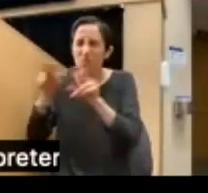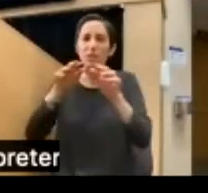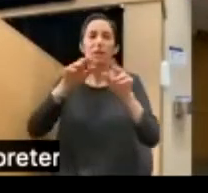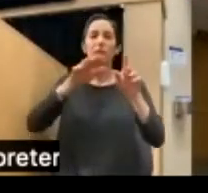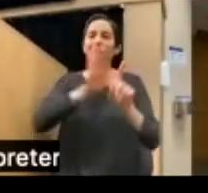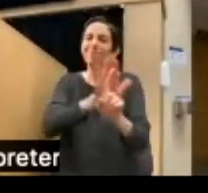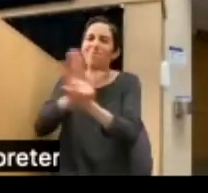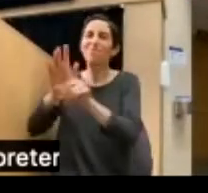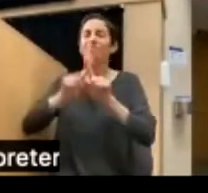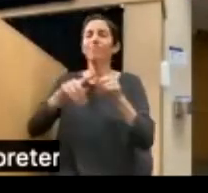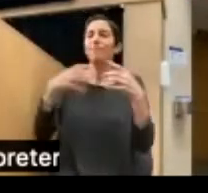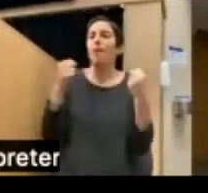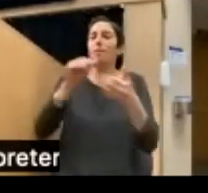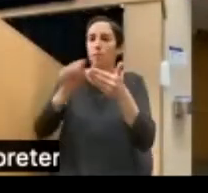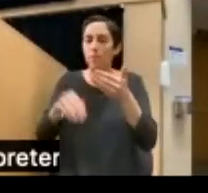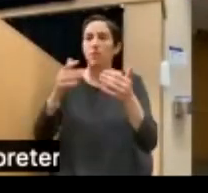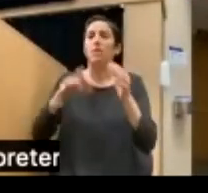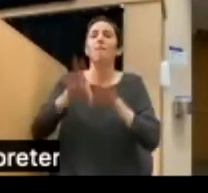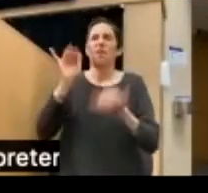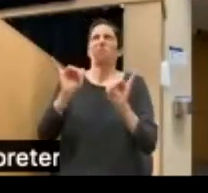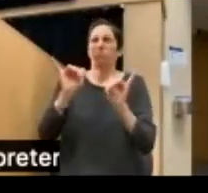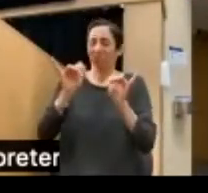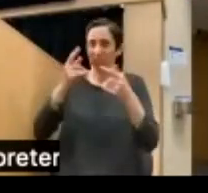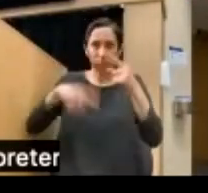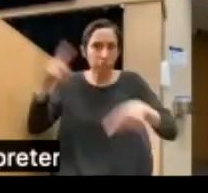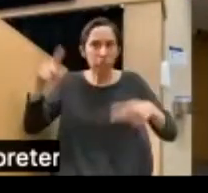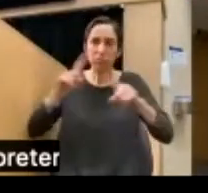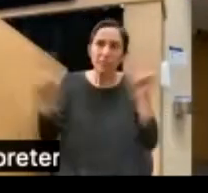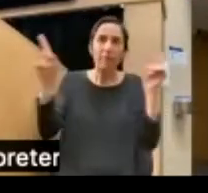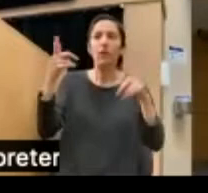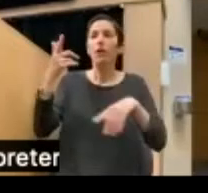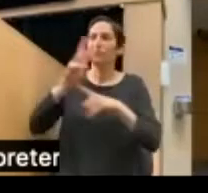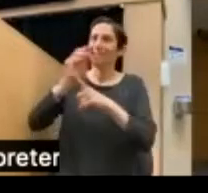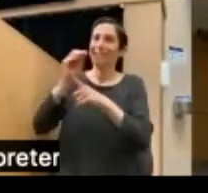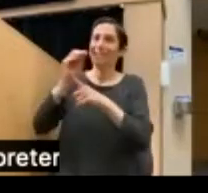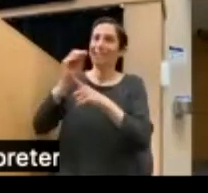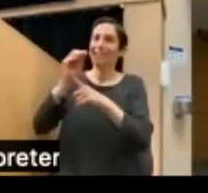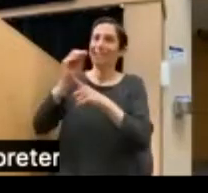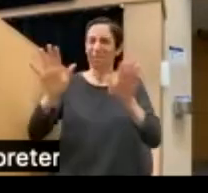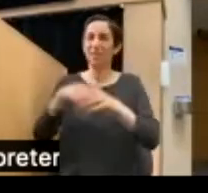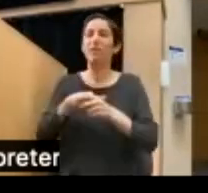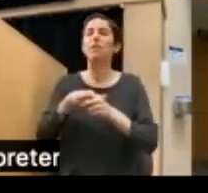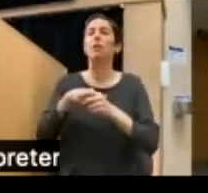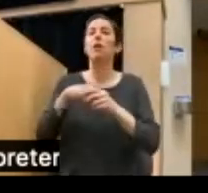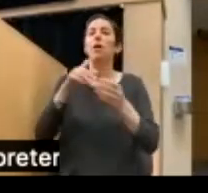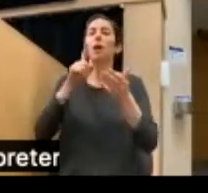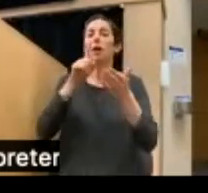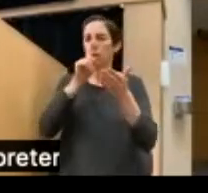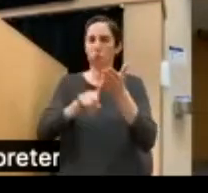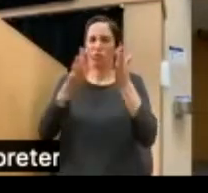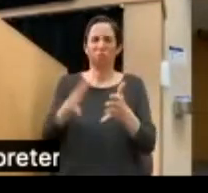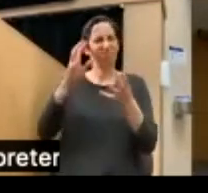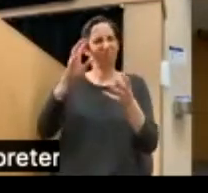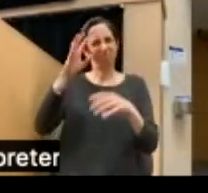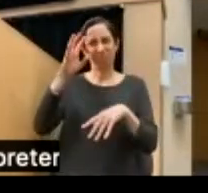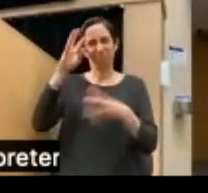different. And being good researchers, they thought there was something wrong with the protocol. So they checked everything out and everything